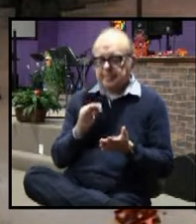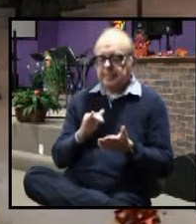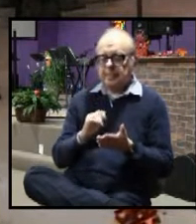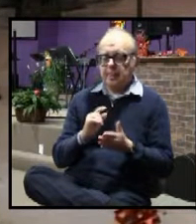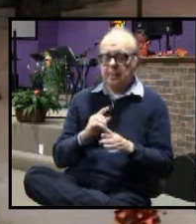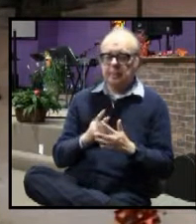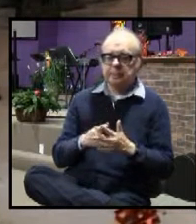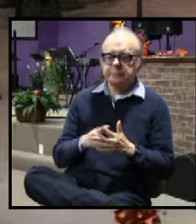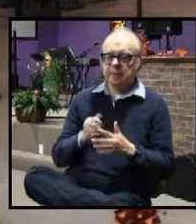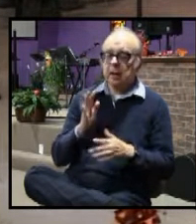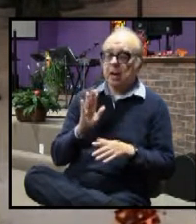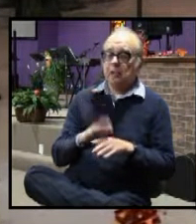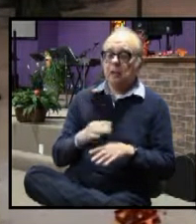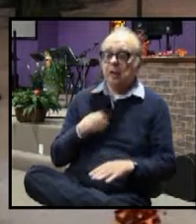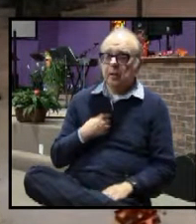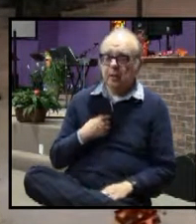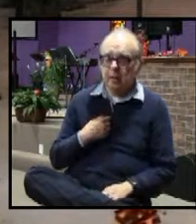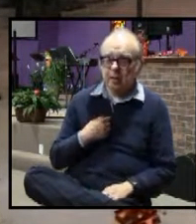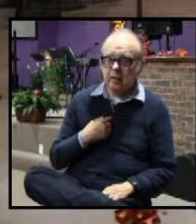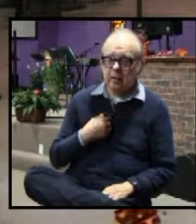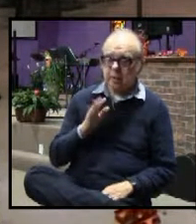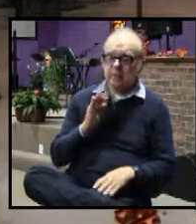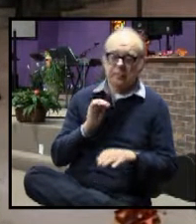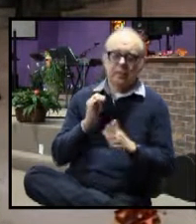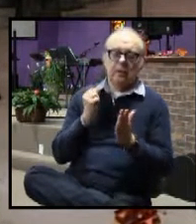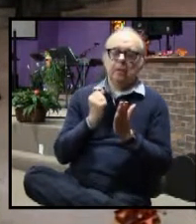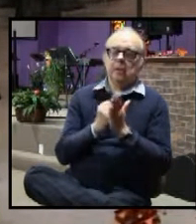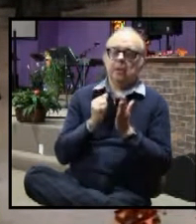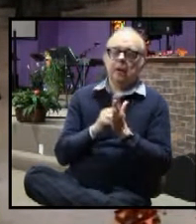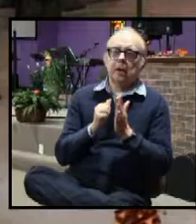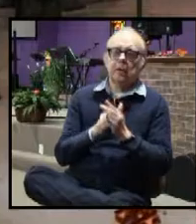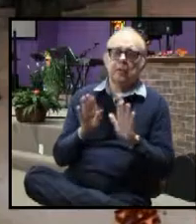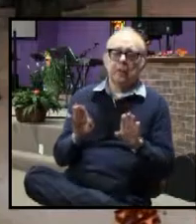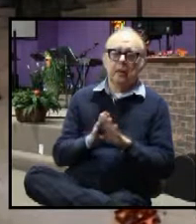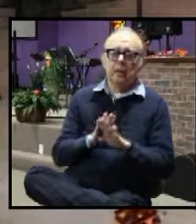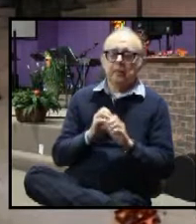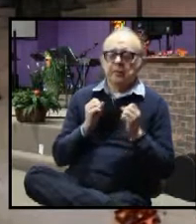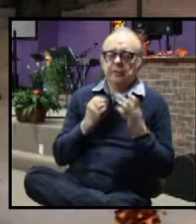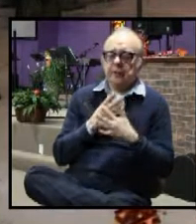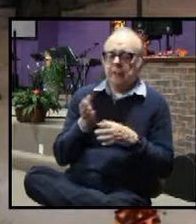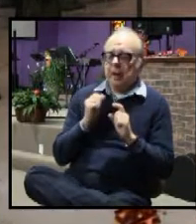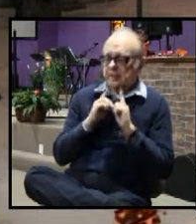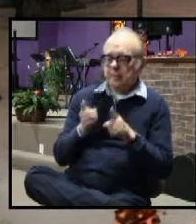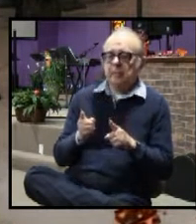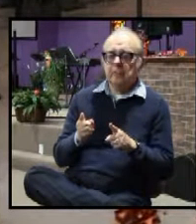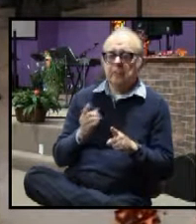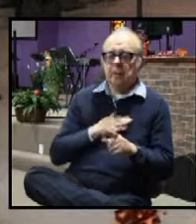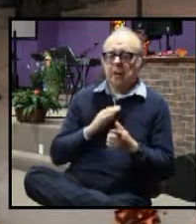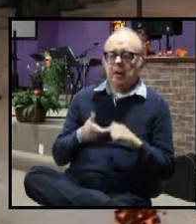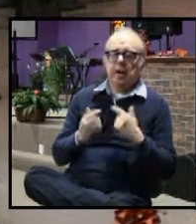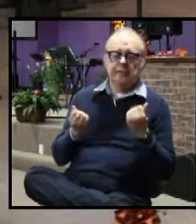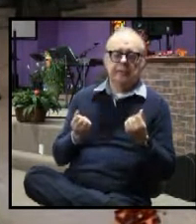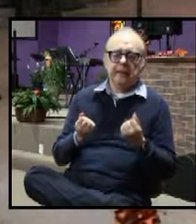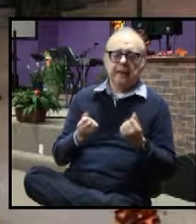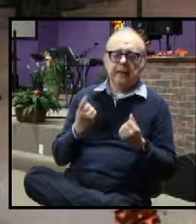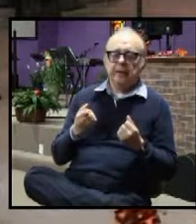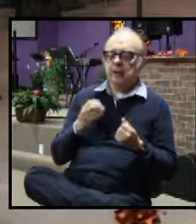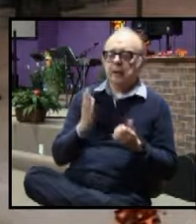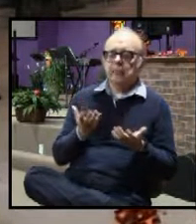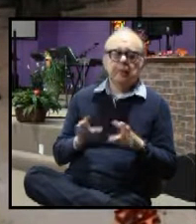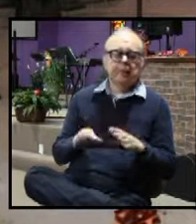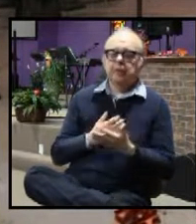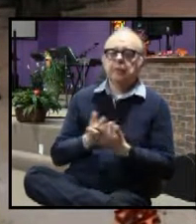and I knew at that point in time God was calling. He was knocking at my door, but I was really, really scared to answer the call because my life was in such a mess. I didn't